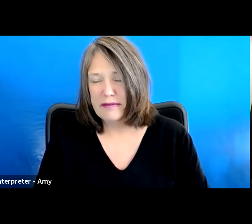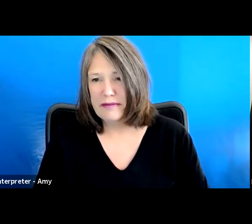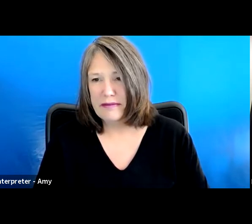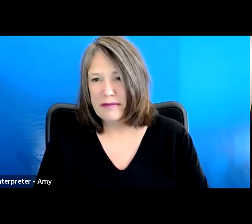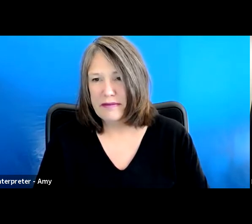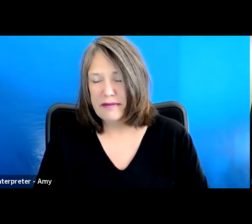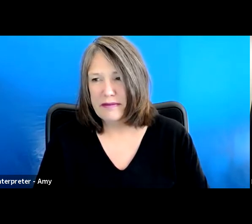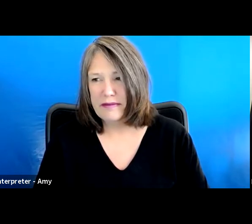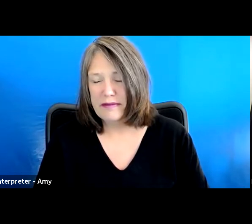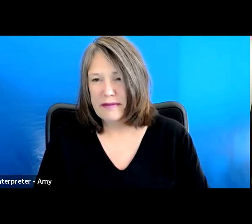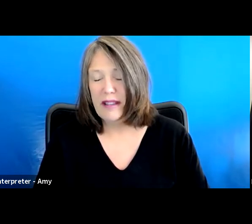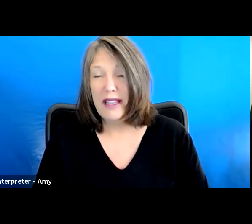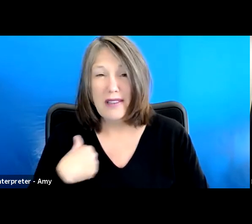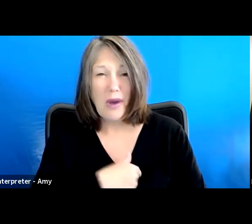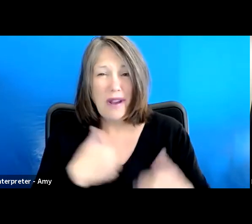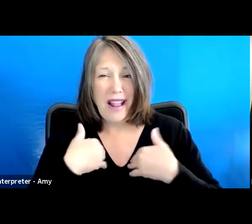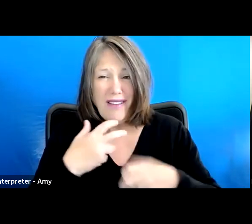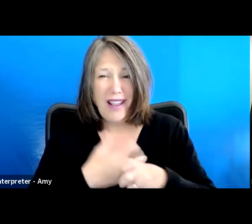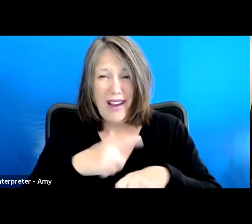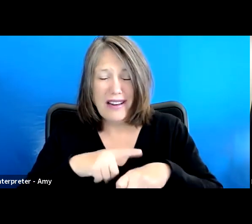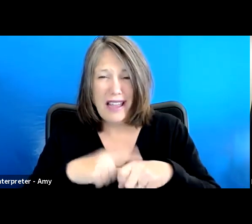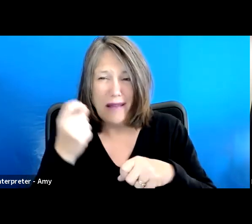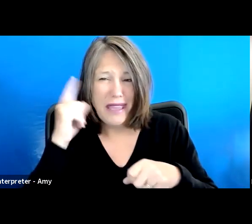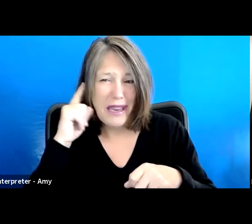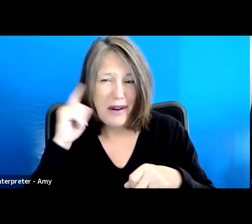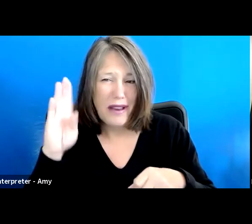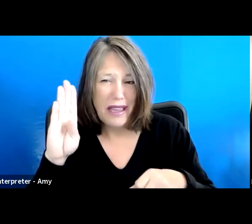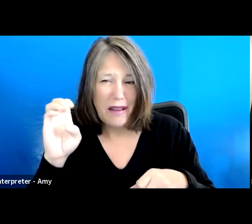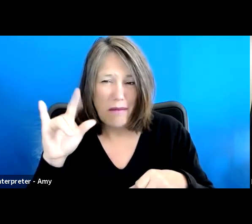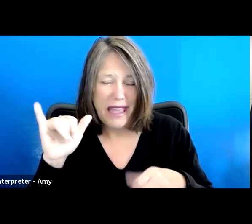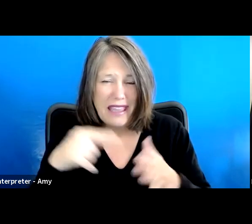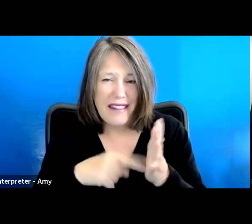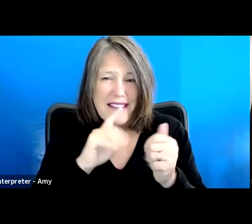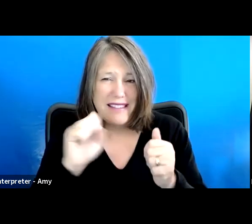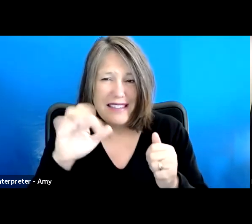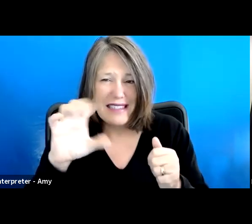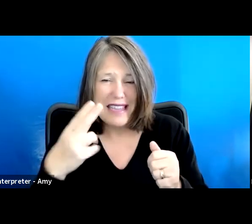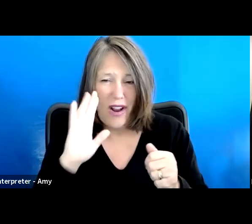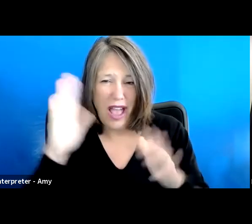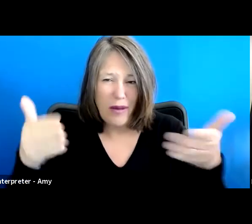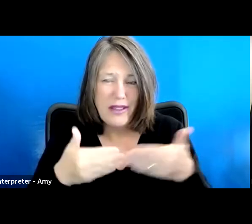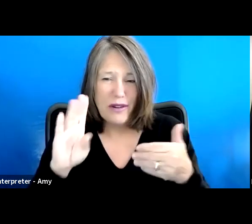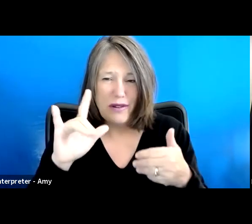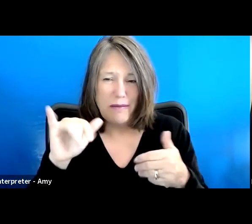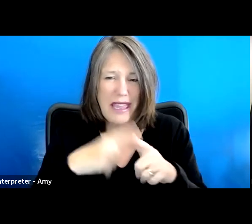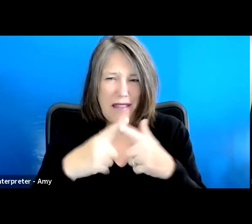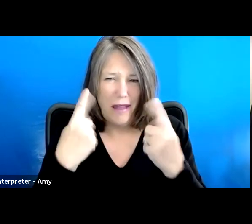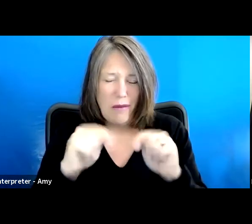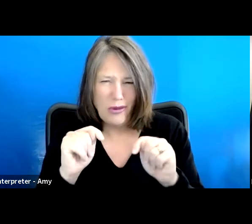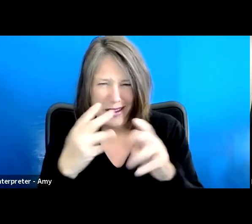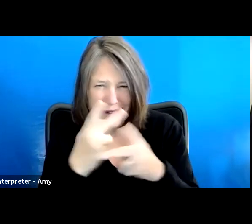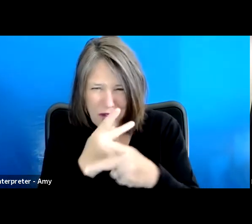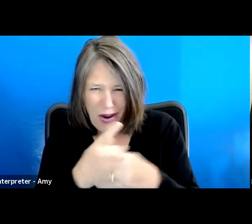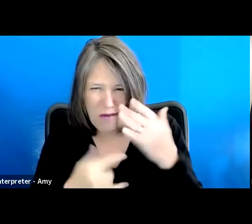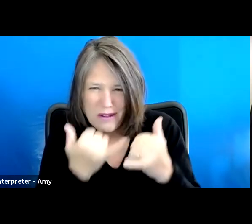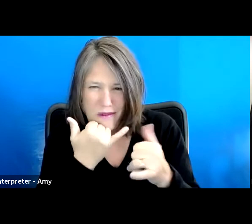Well, we're having a little difficulty understanding or hearing Becky. So this is Sarah. I'll go ahead and introduce Becky and then we'll try to troubleshoot her